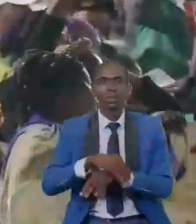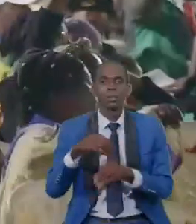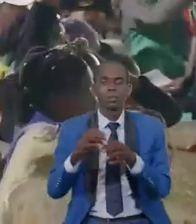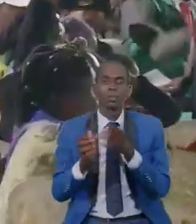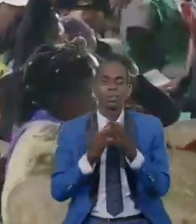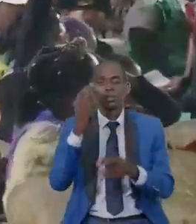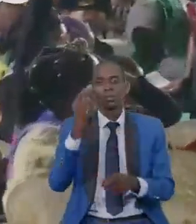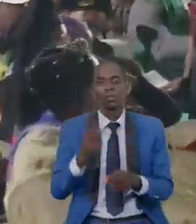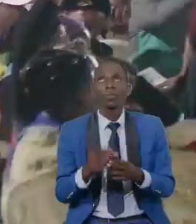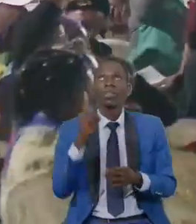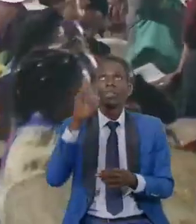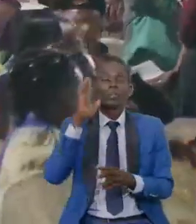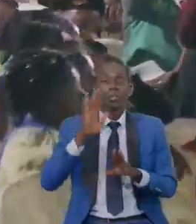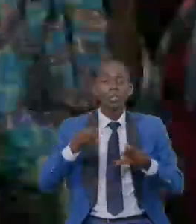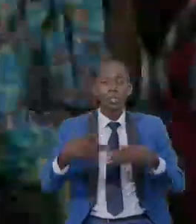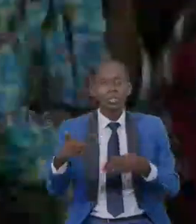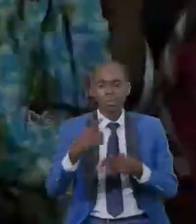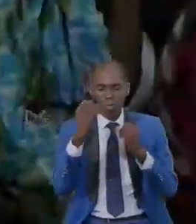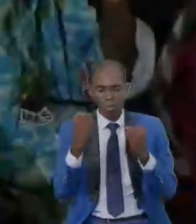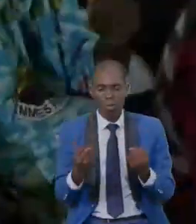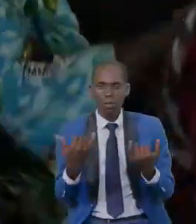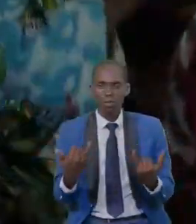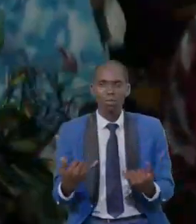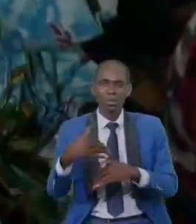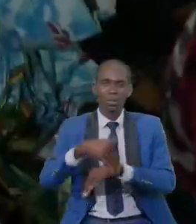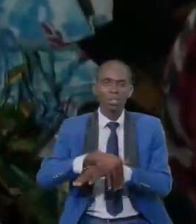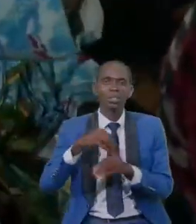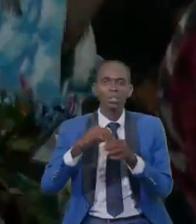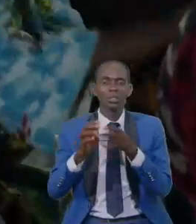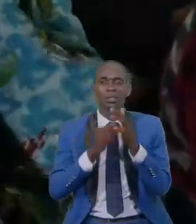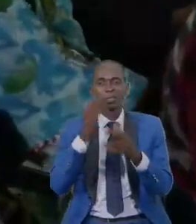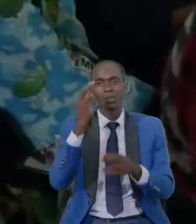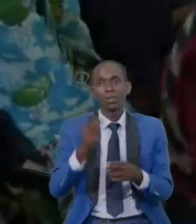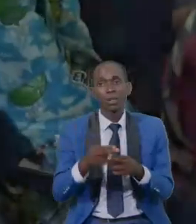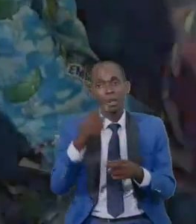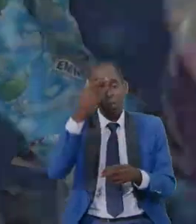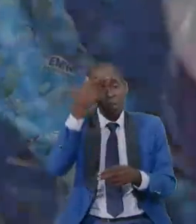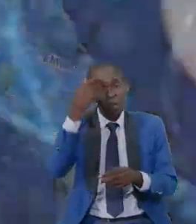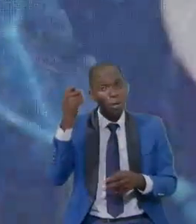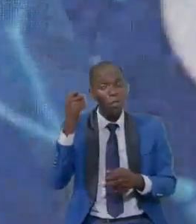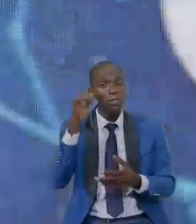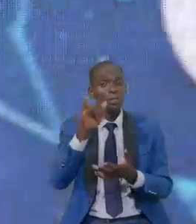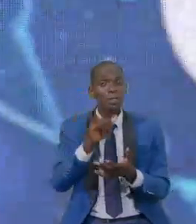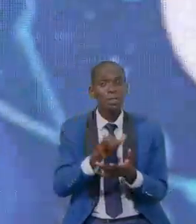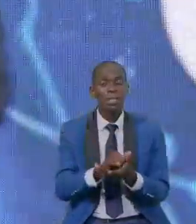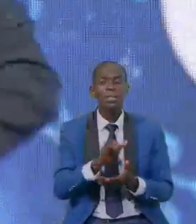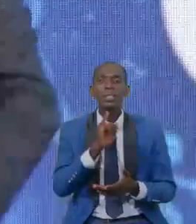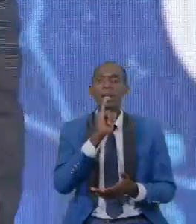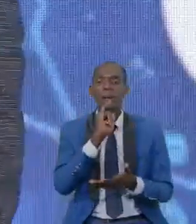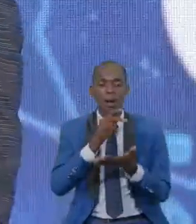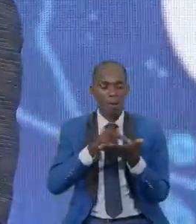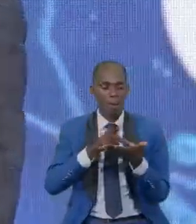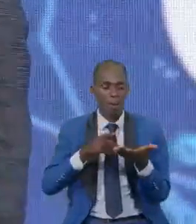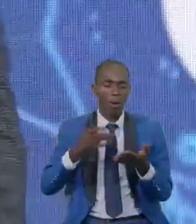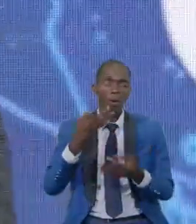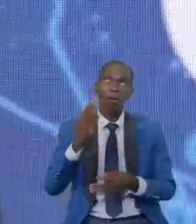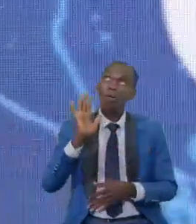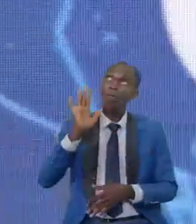I said he'll give you power tonight. Because that is part of his goodness.